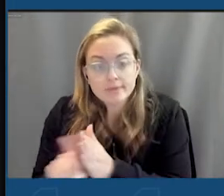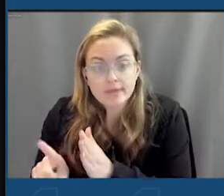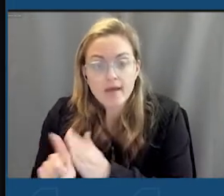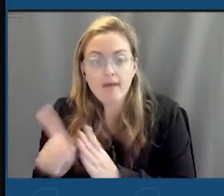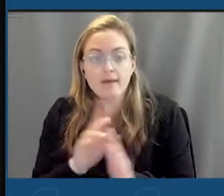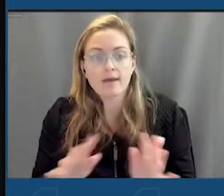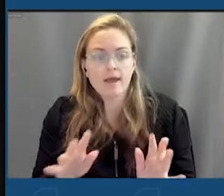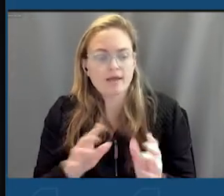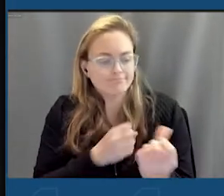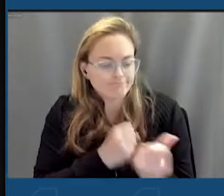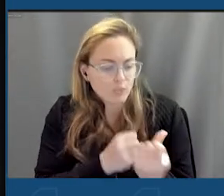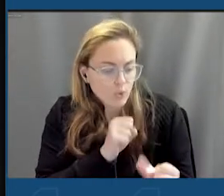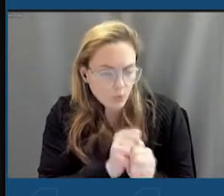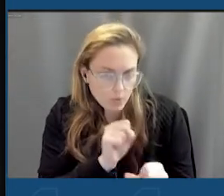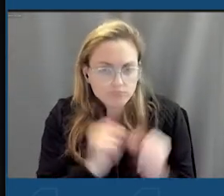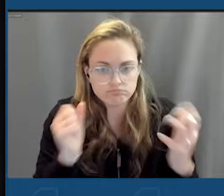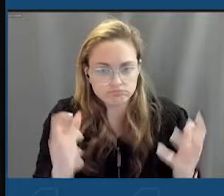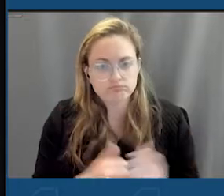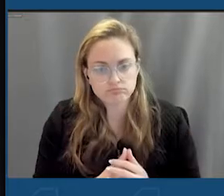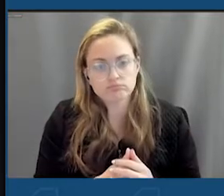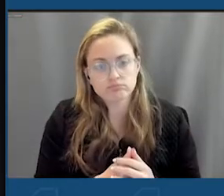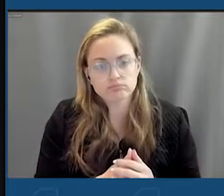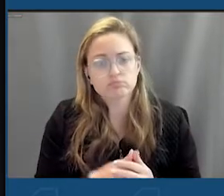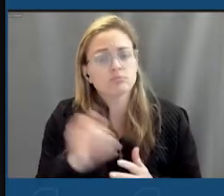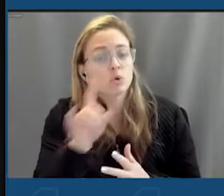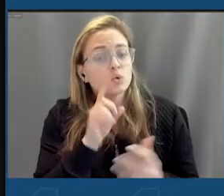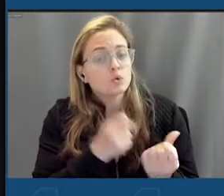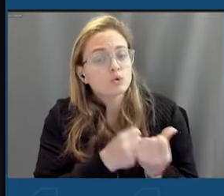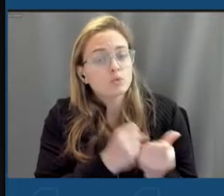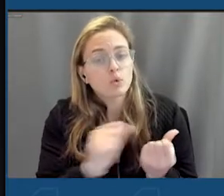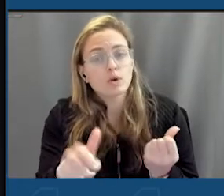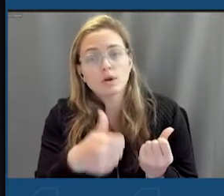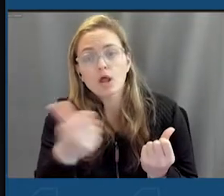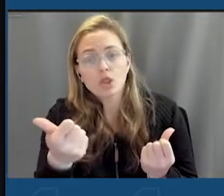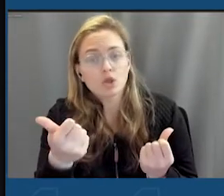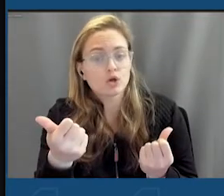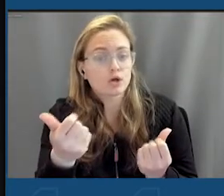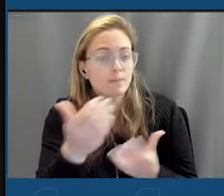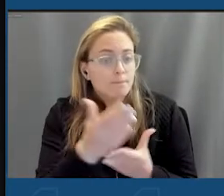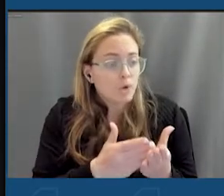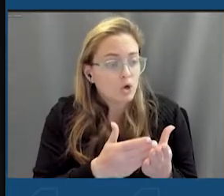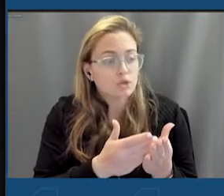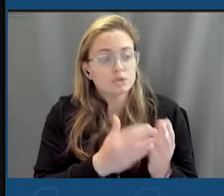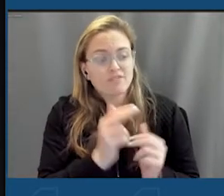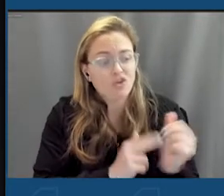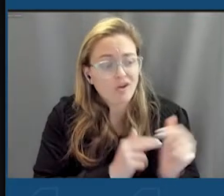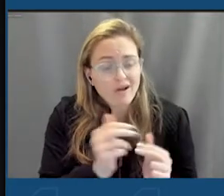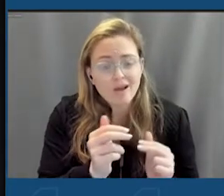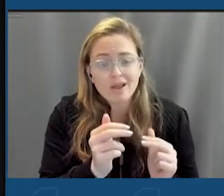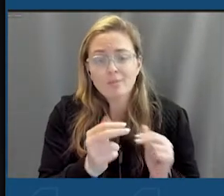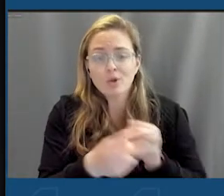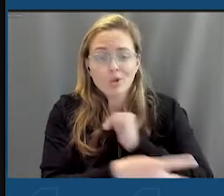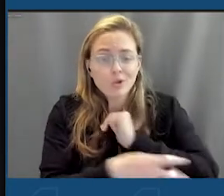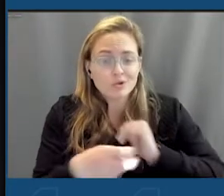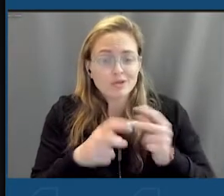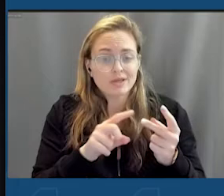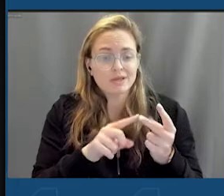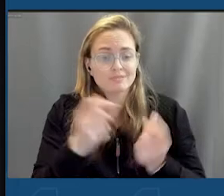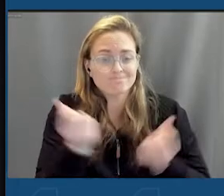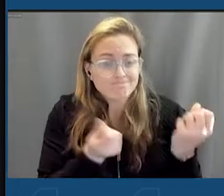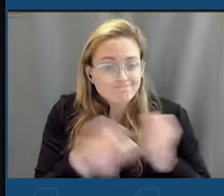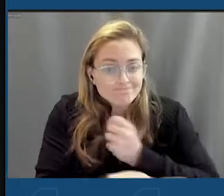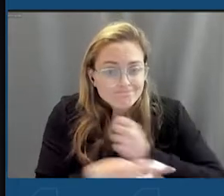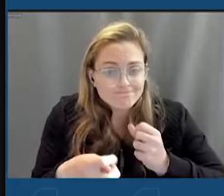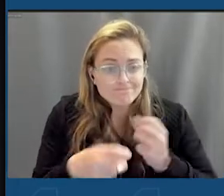that work quite a bit. But we also support other Part 1 crime, burglaries, larcenies, motor vehicle thefts, theft from motor